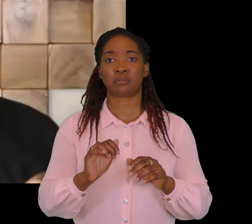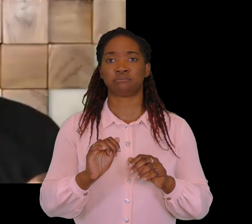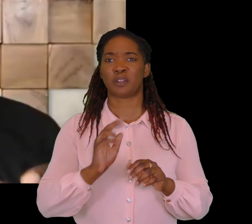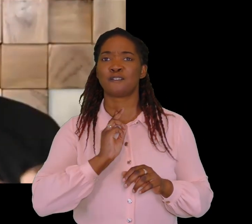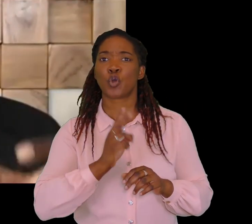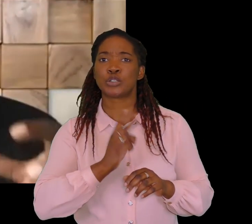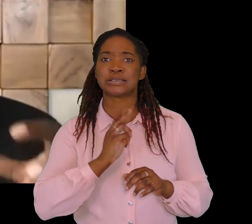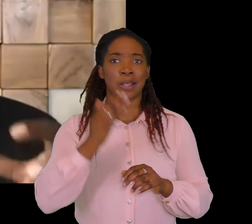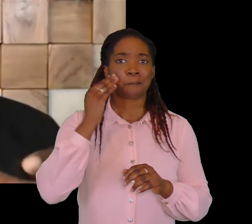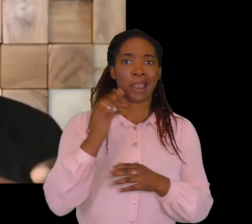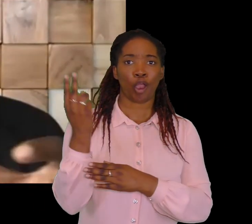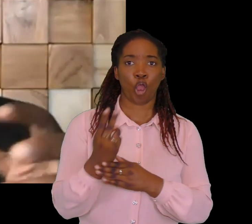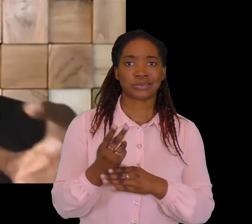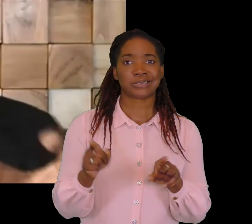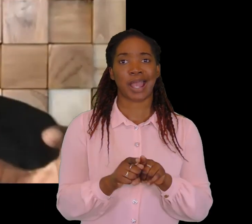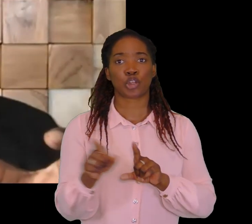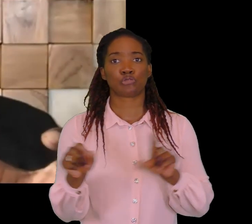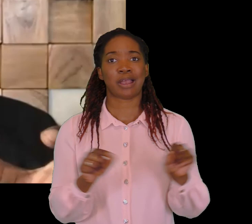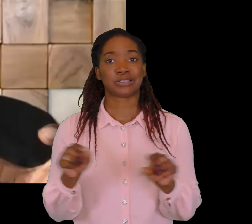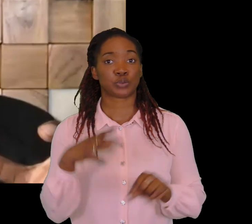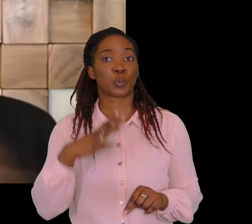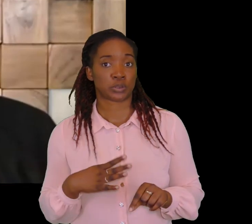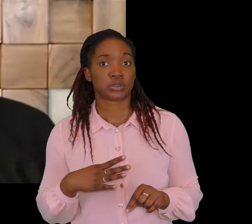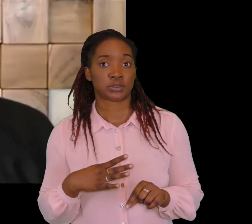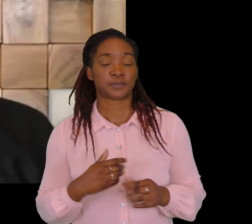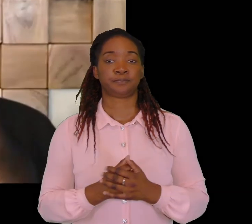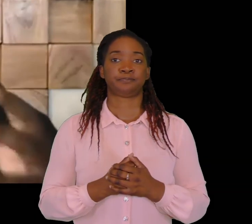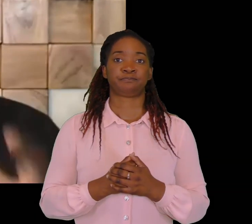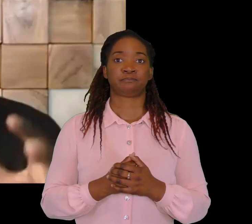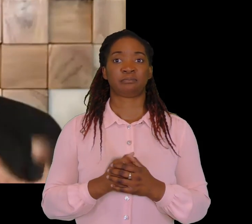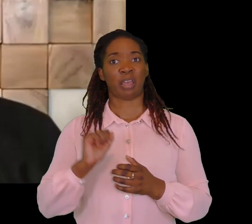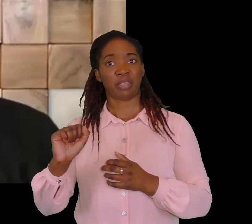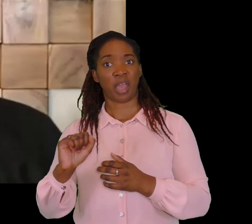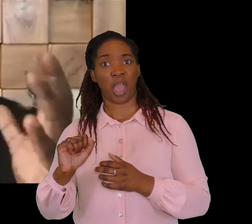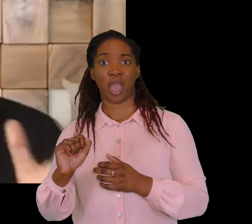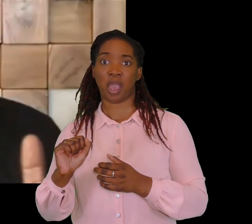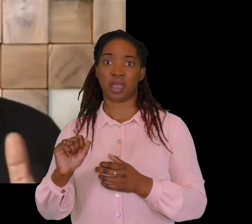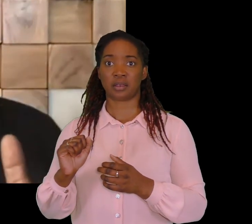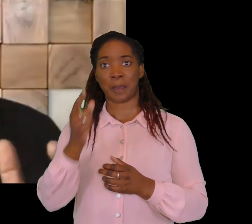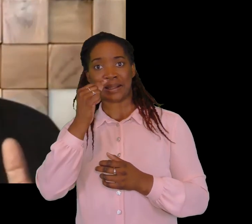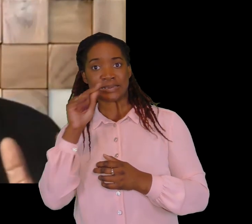voices of Black artists and curators, and the agency of that. And I think you